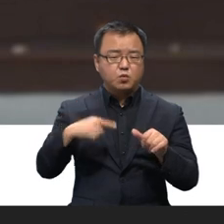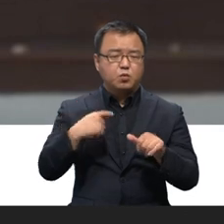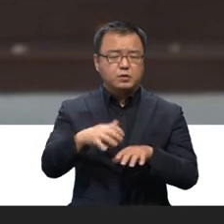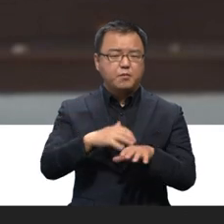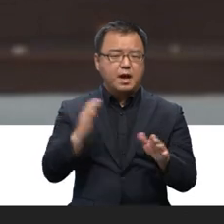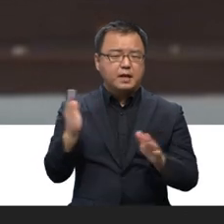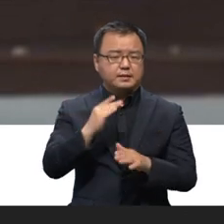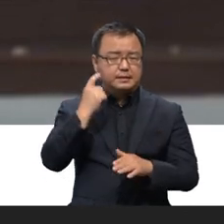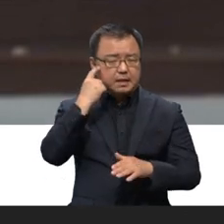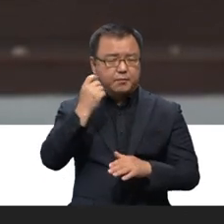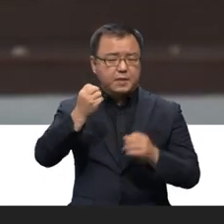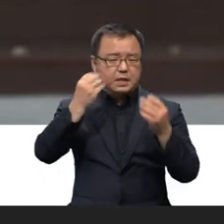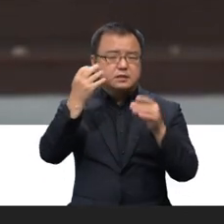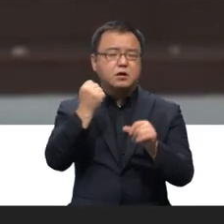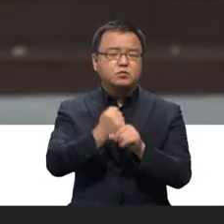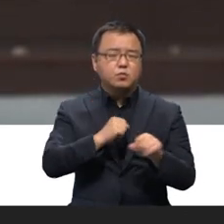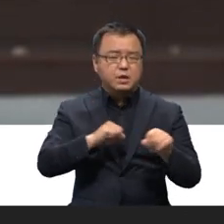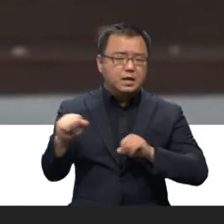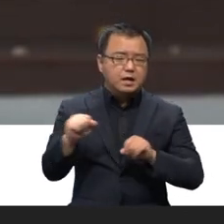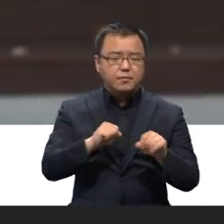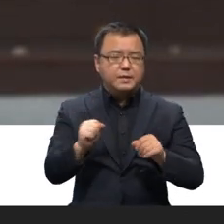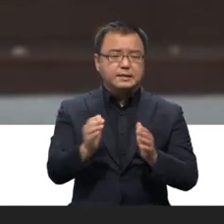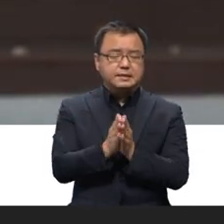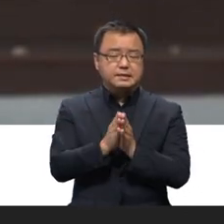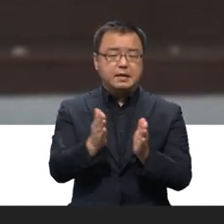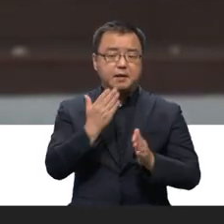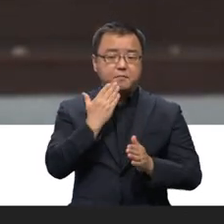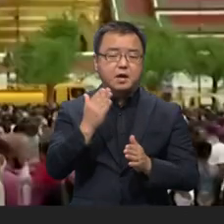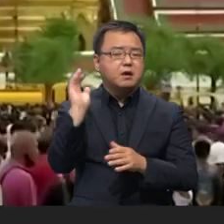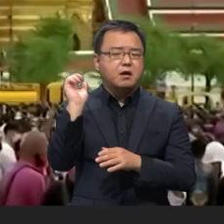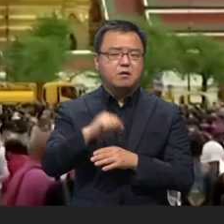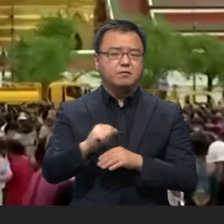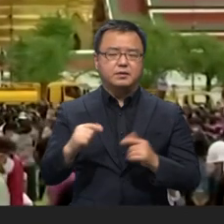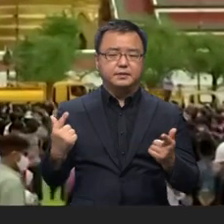To create or to initiate anything.